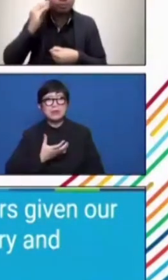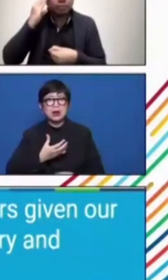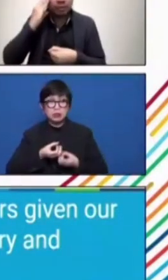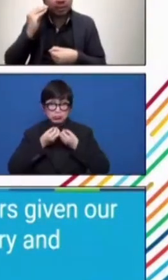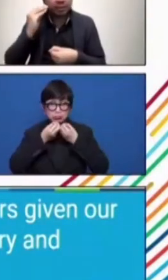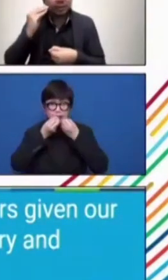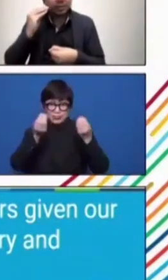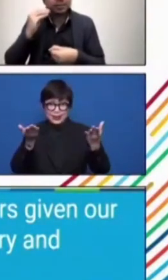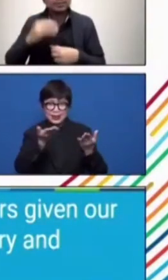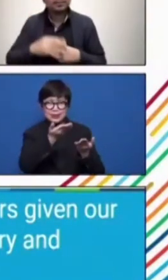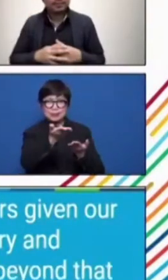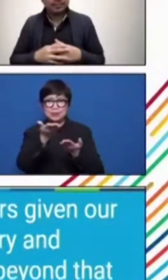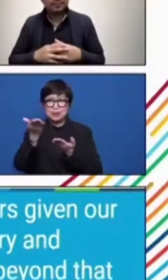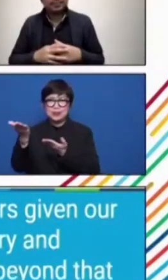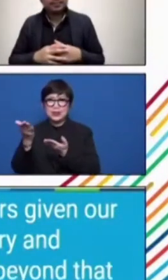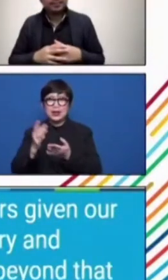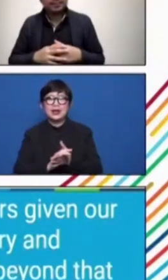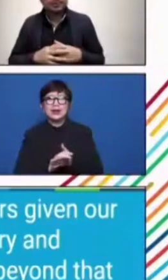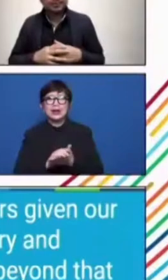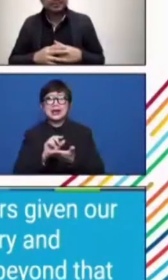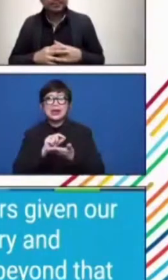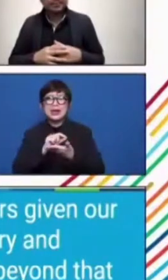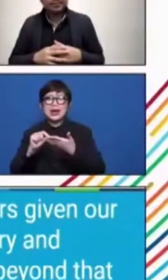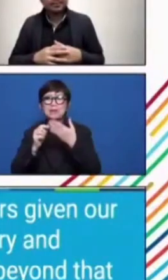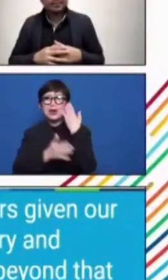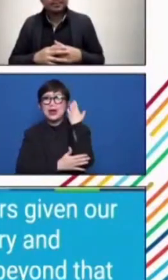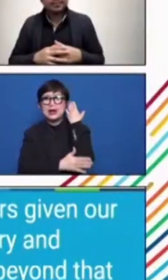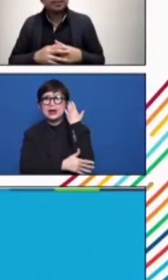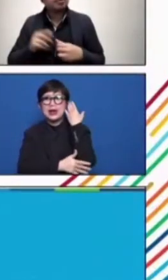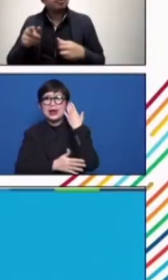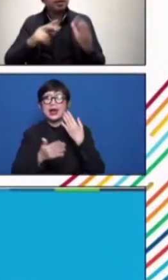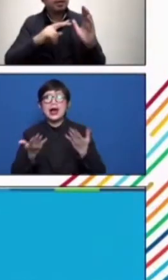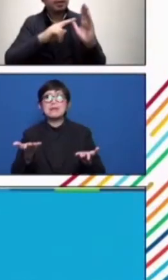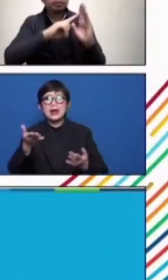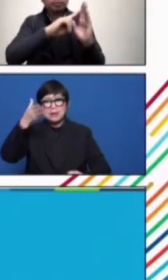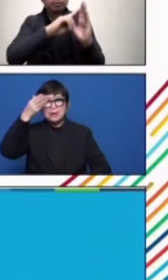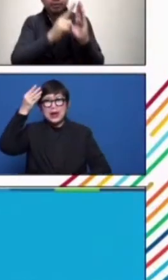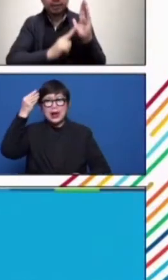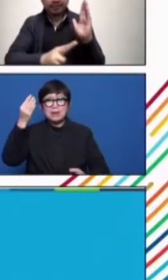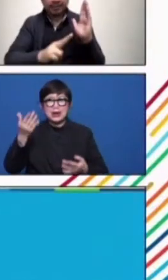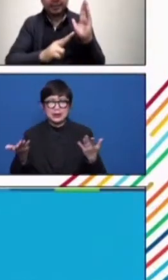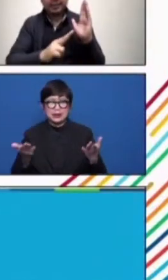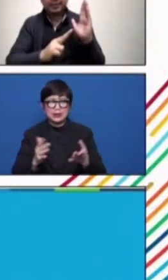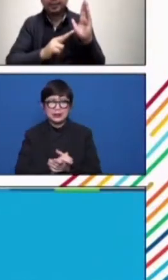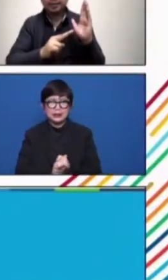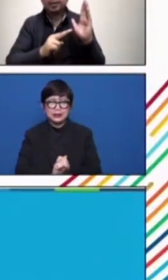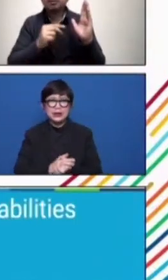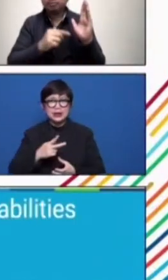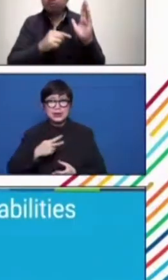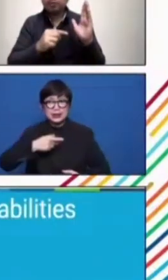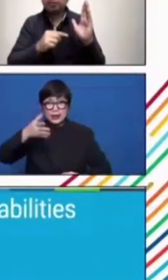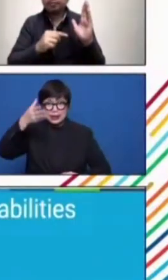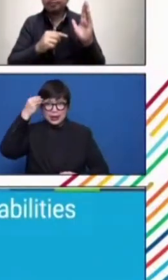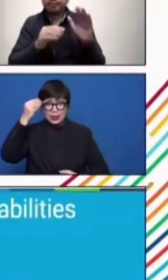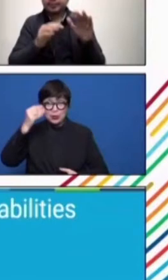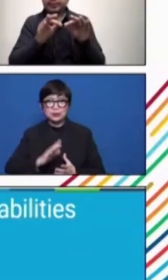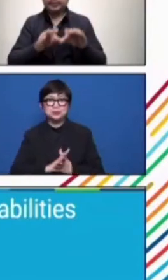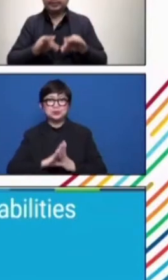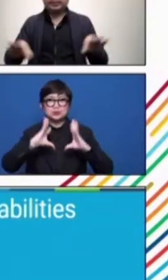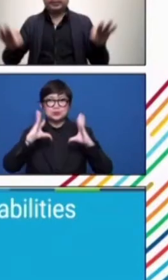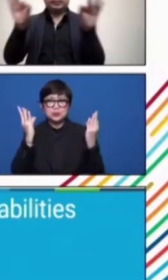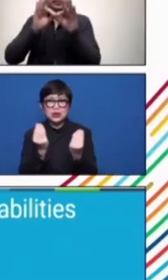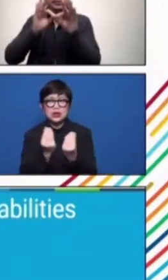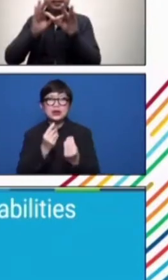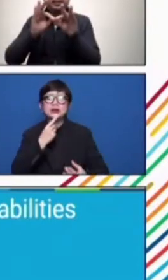well beyond that as you know the convention on the rights of persons with disabilities has been an essential component of